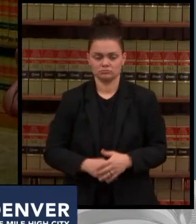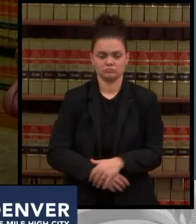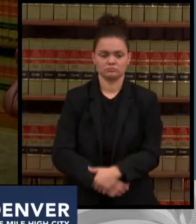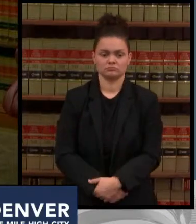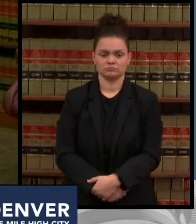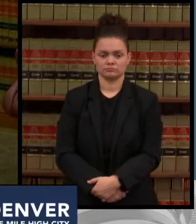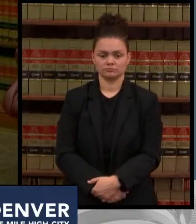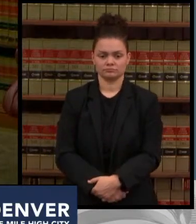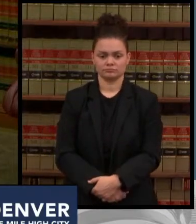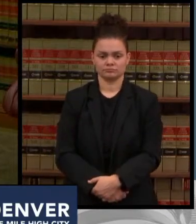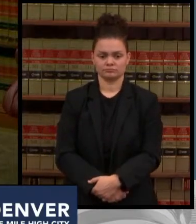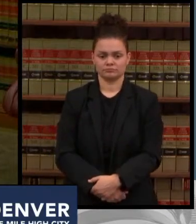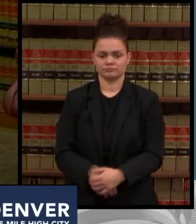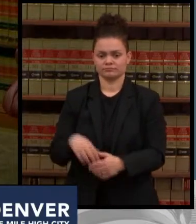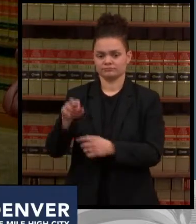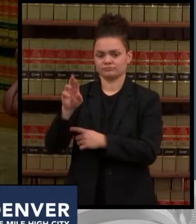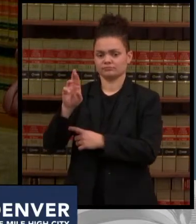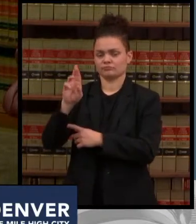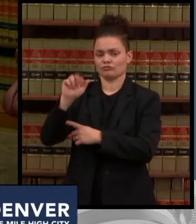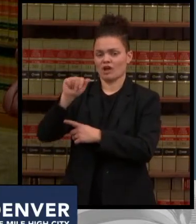Univision.